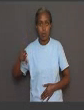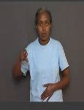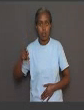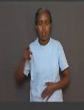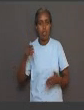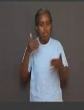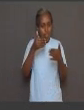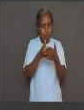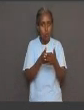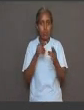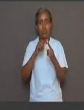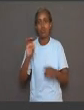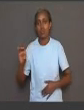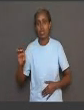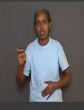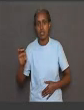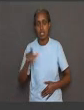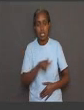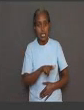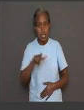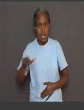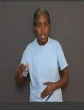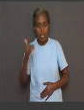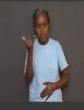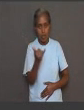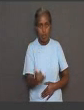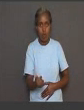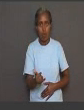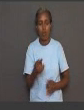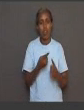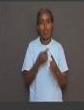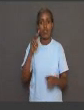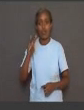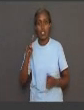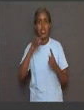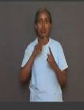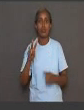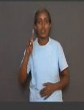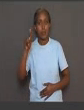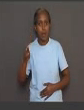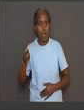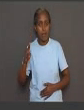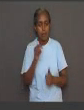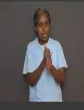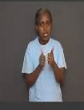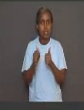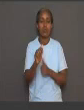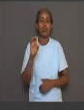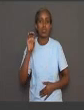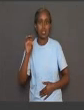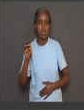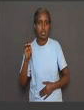C. The line drawn from V to V prime through